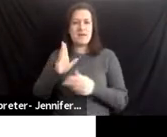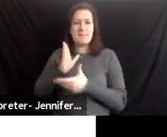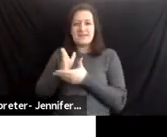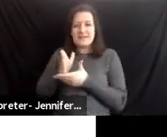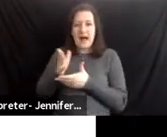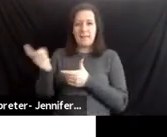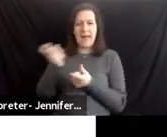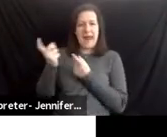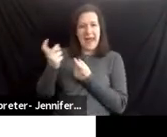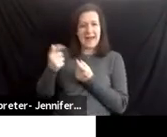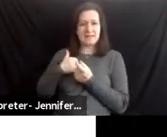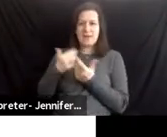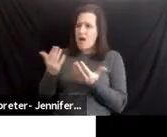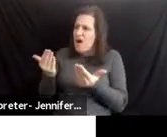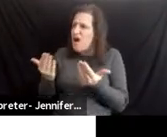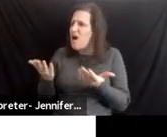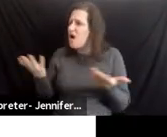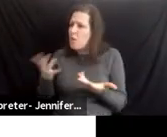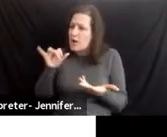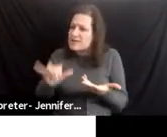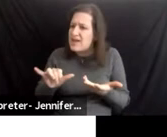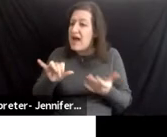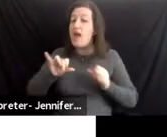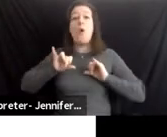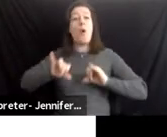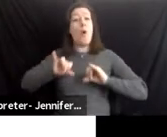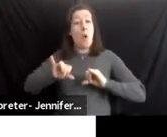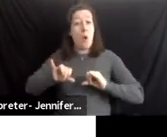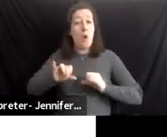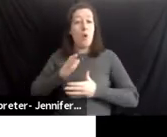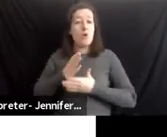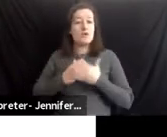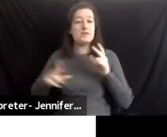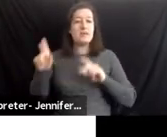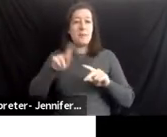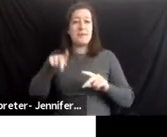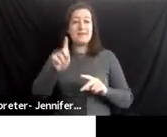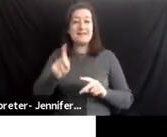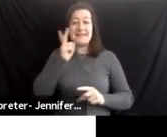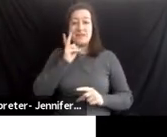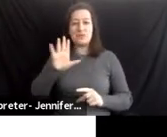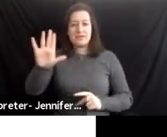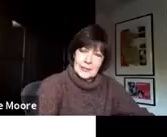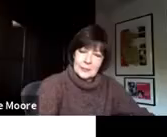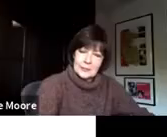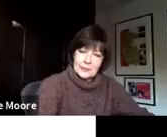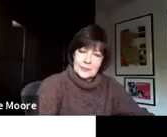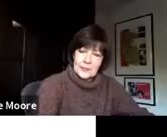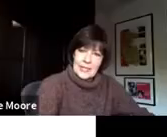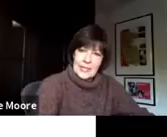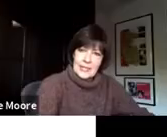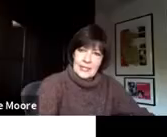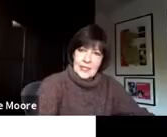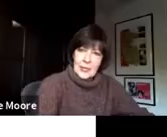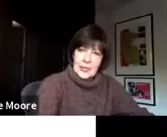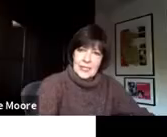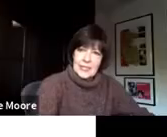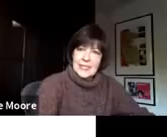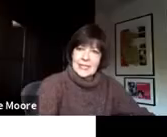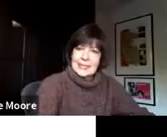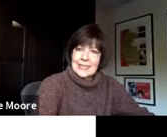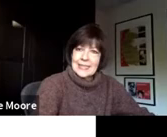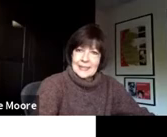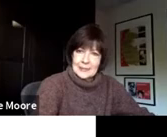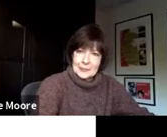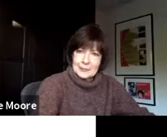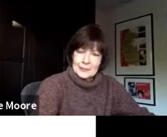they're equally amazed when they realize, oh yes, some people need to see your mouth in order to communicate. So it's a